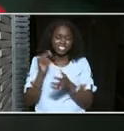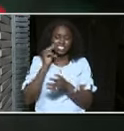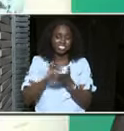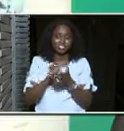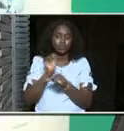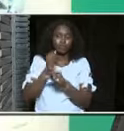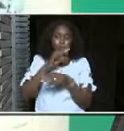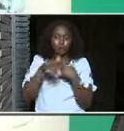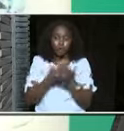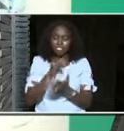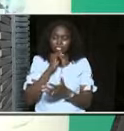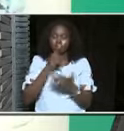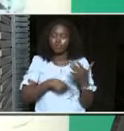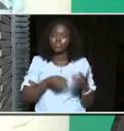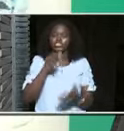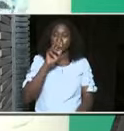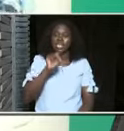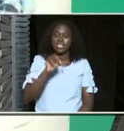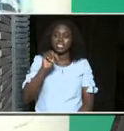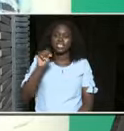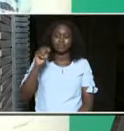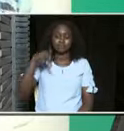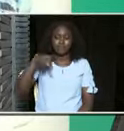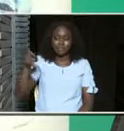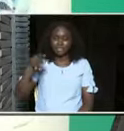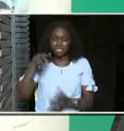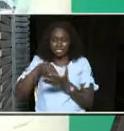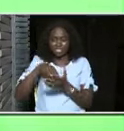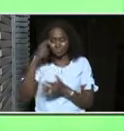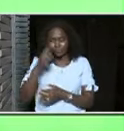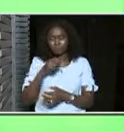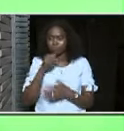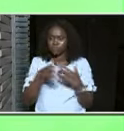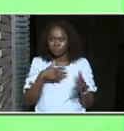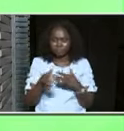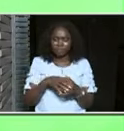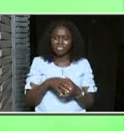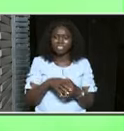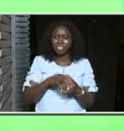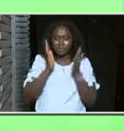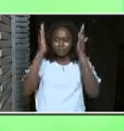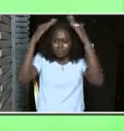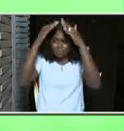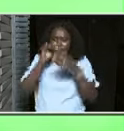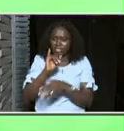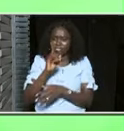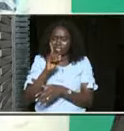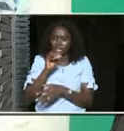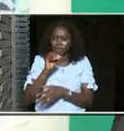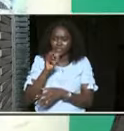the NNPP stands for. Nonetheless, Bishop Idahosa, you cannot deny the fact that there